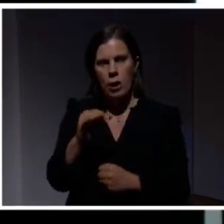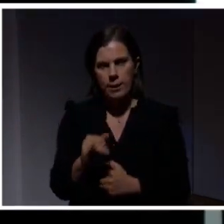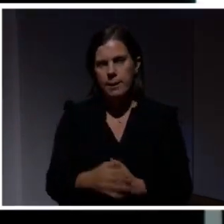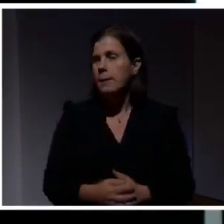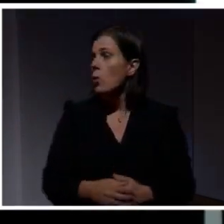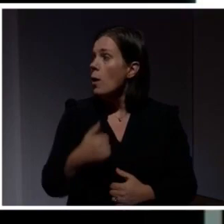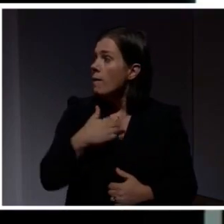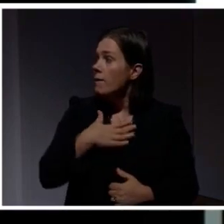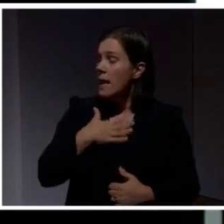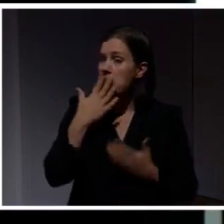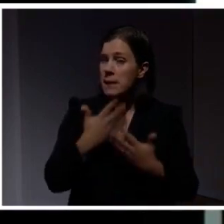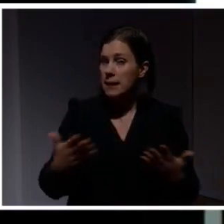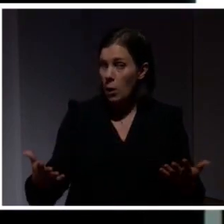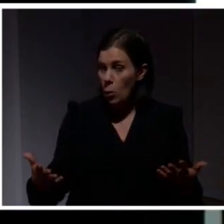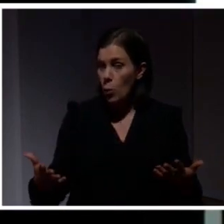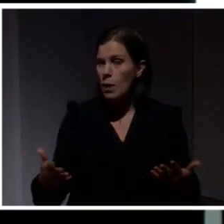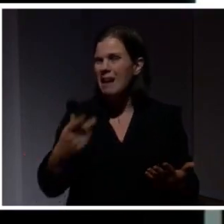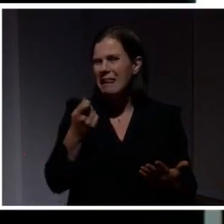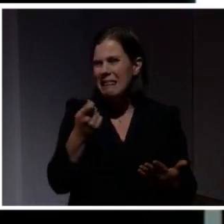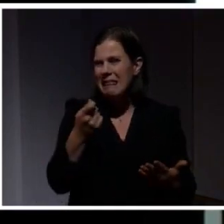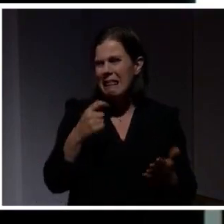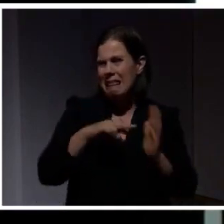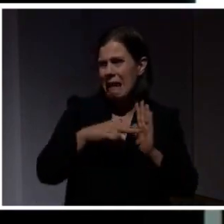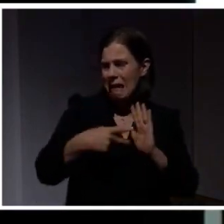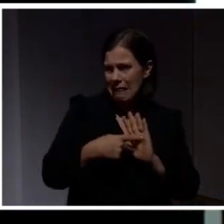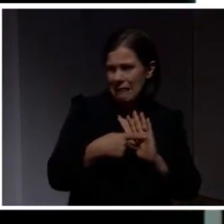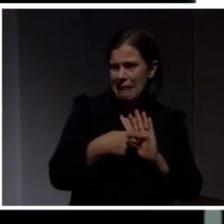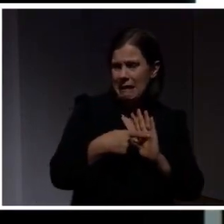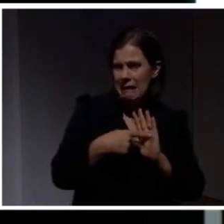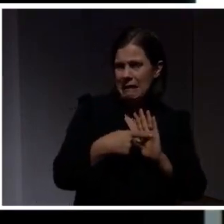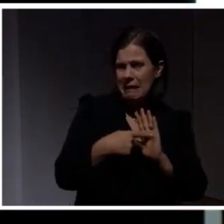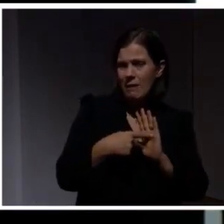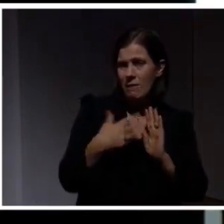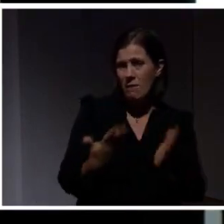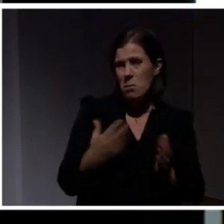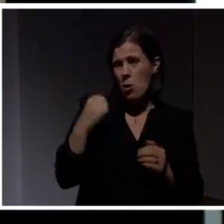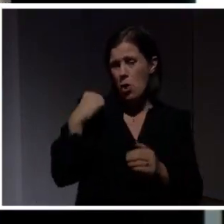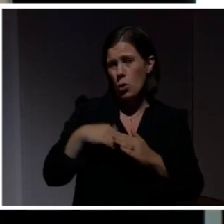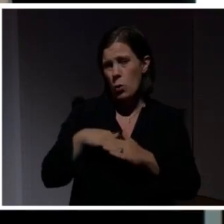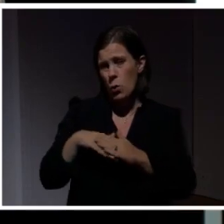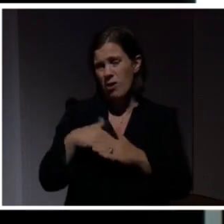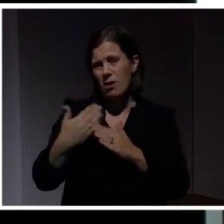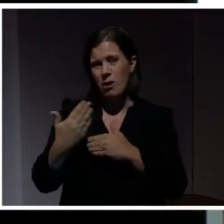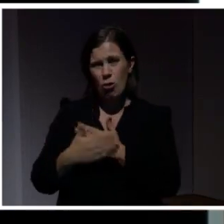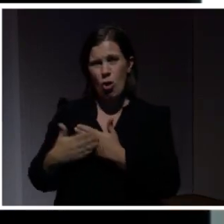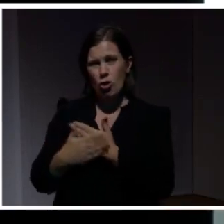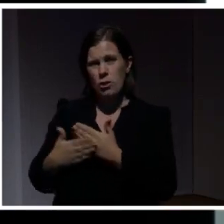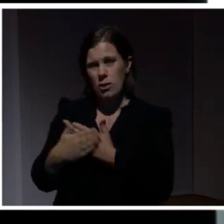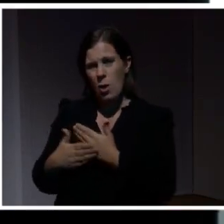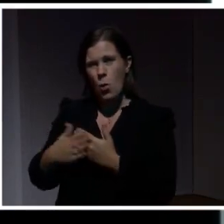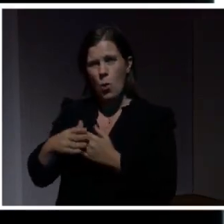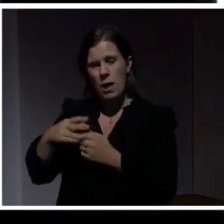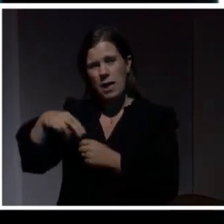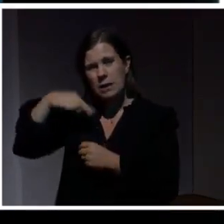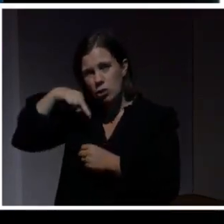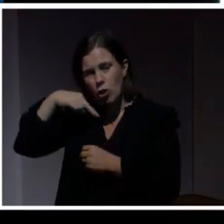this presentation a little bit technical, simply because, as it was mentioned, my background is in computer science and engineering,